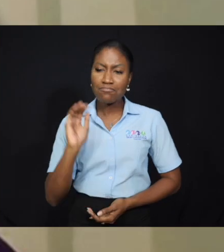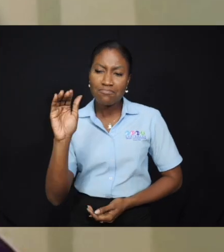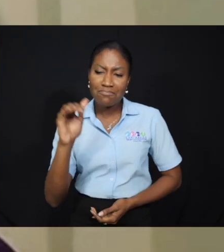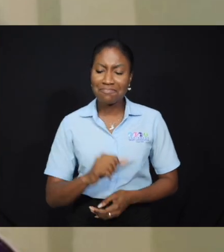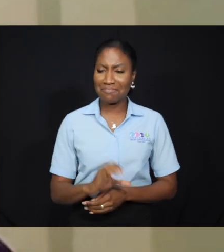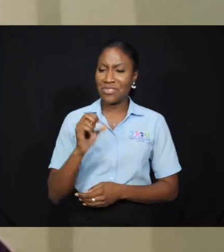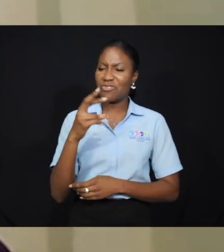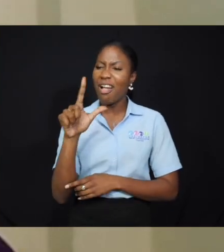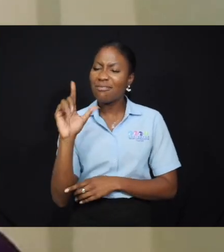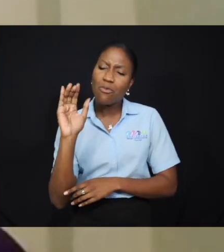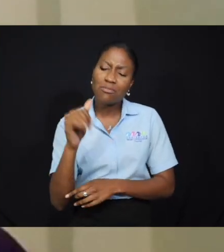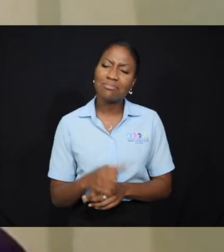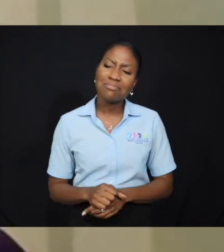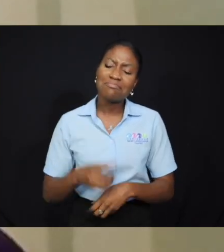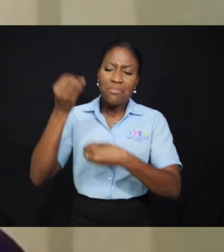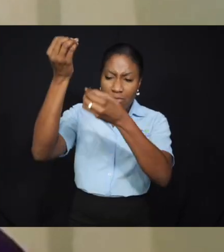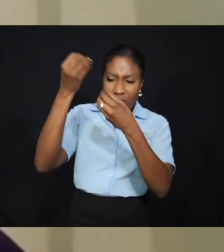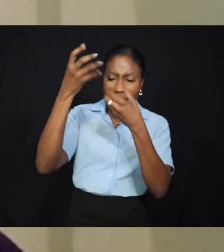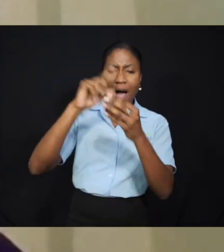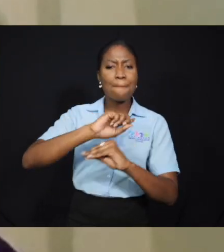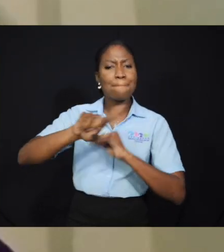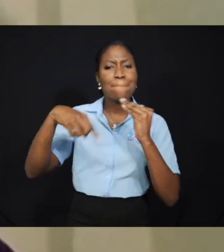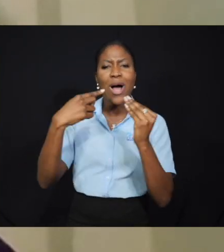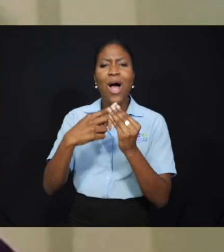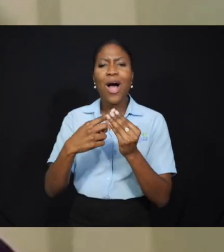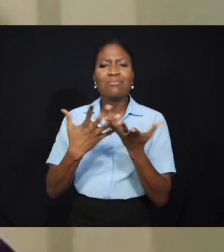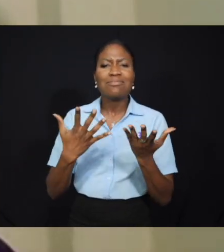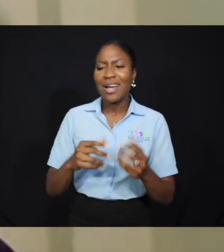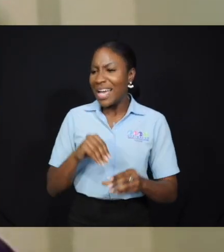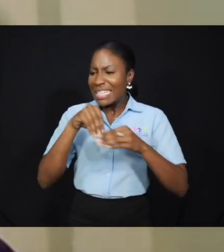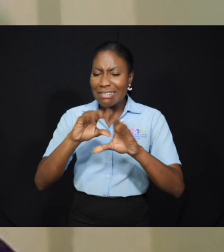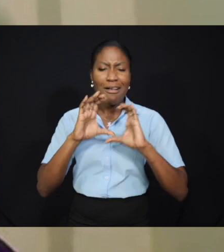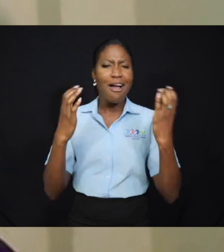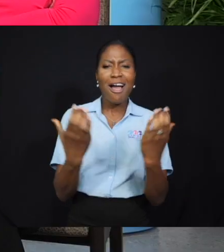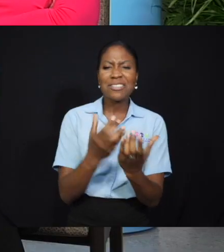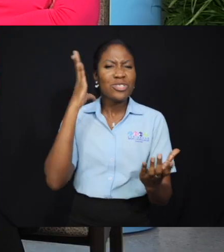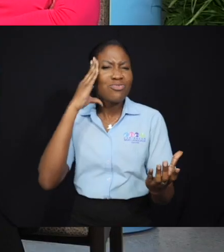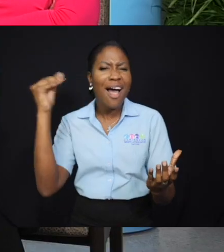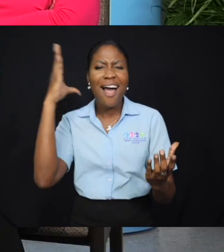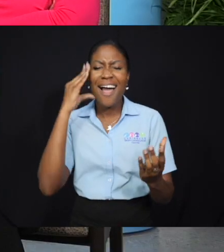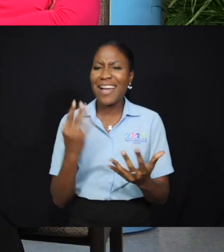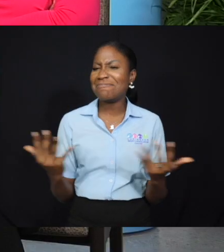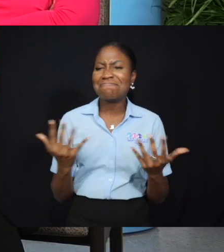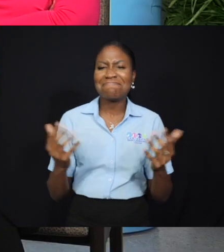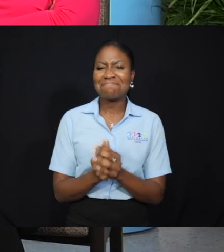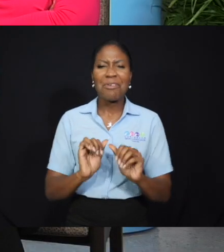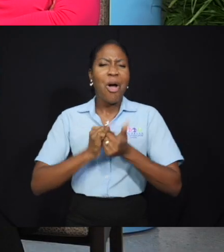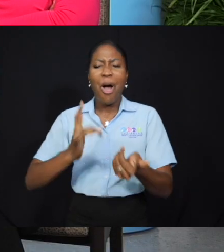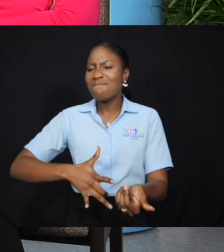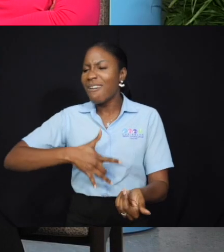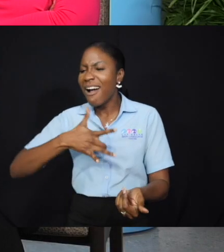these sessions. What is the feel that you all at NALIS are having assembled and created this